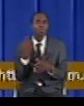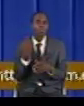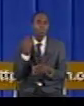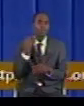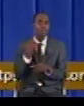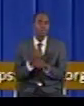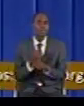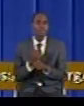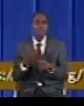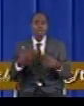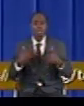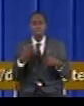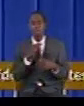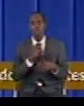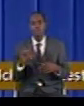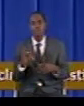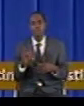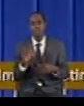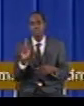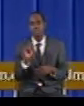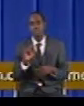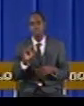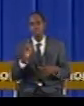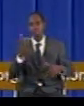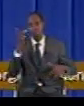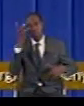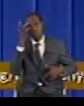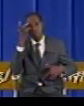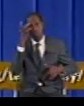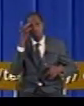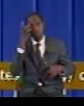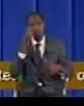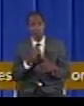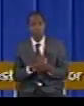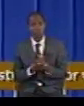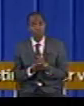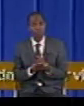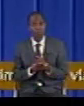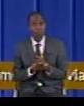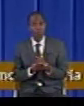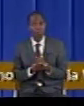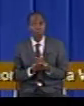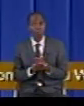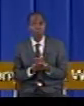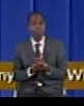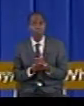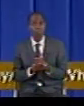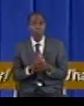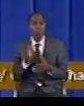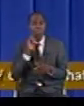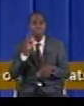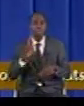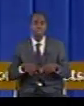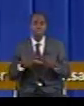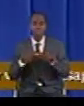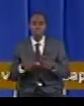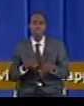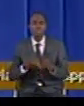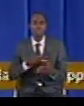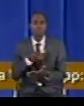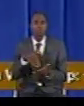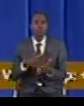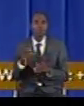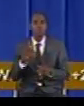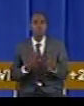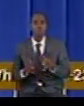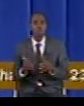with infection, which is called toilet. I cannot stay in the midst of people. Unless I went